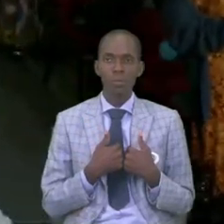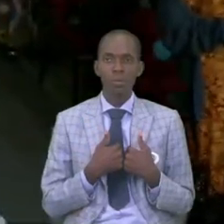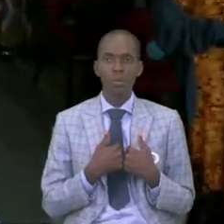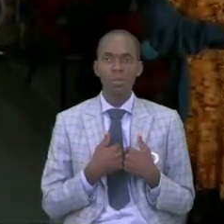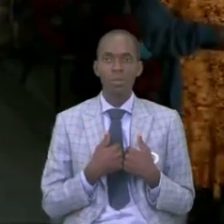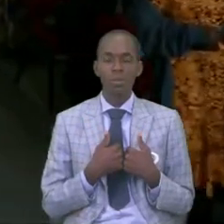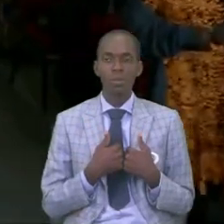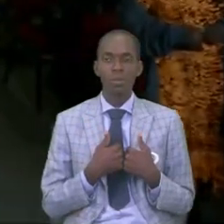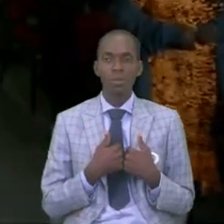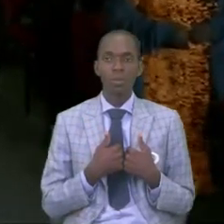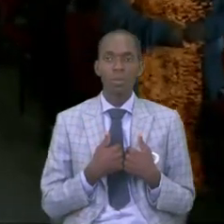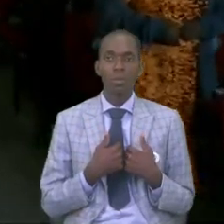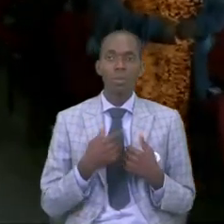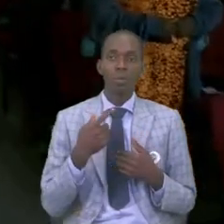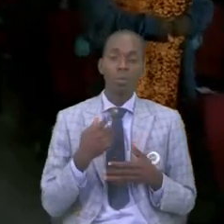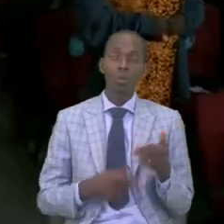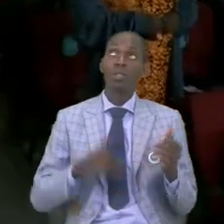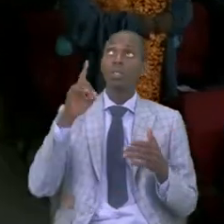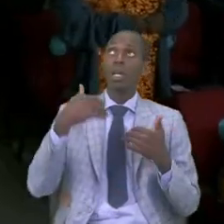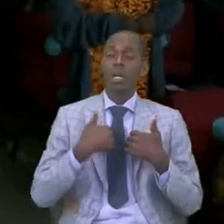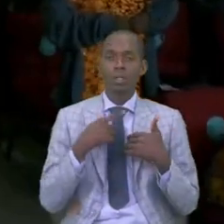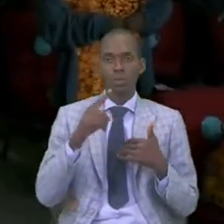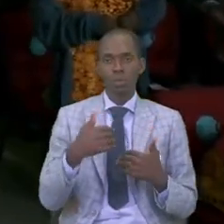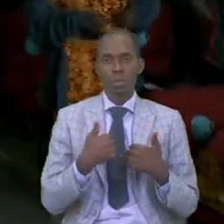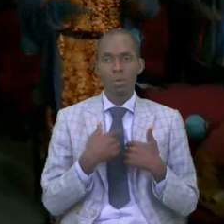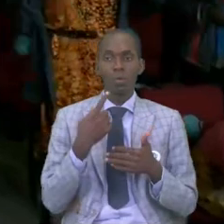What he has provided, you have.